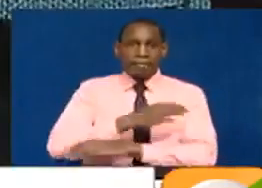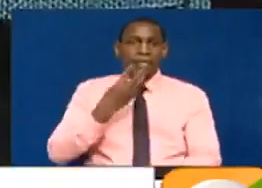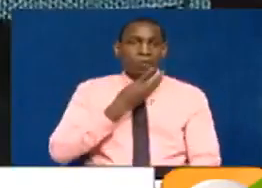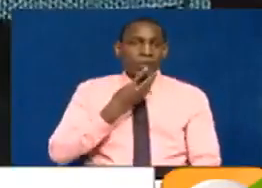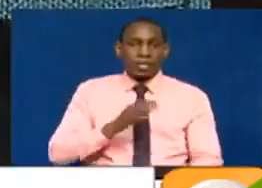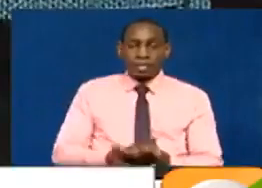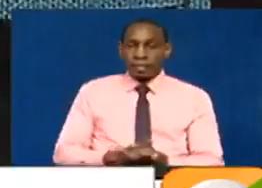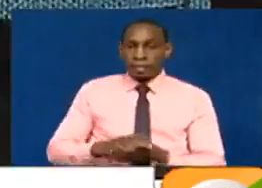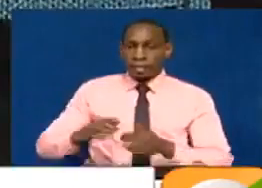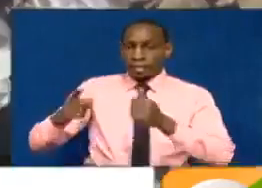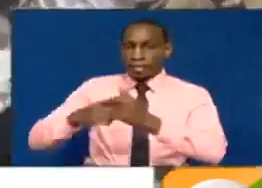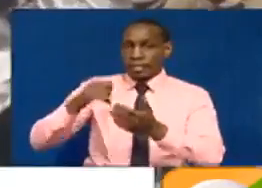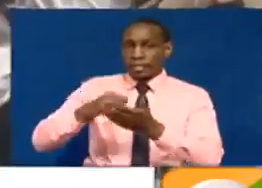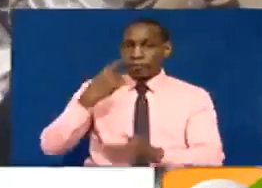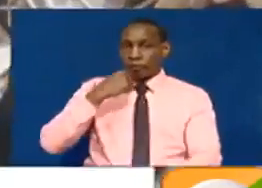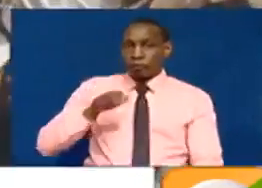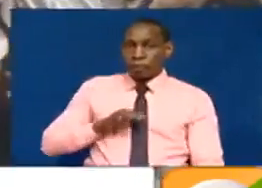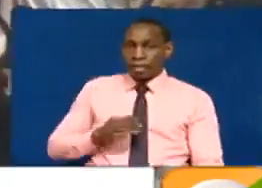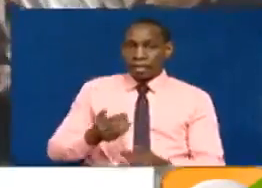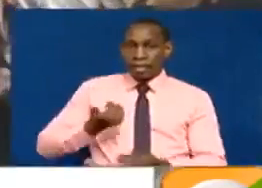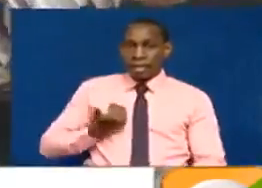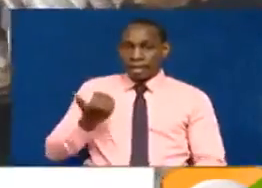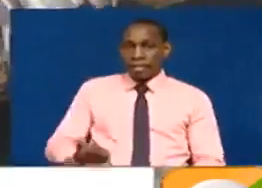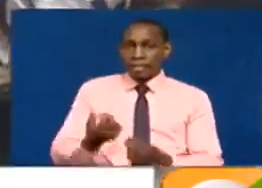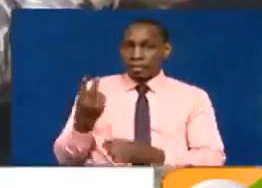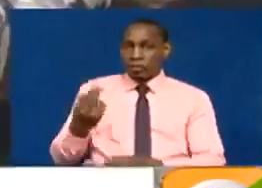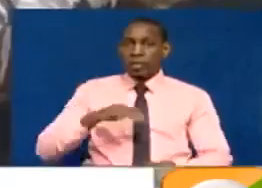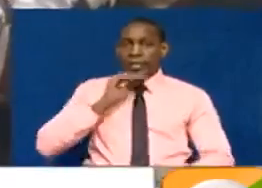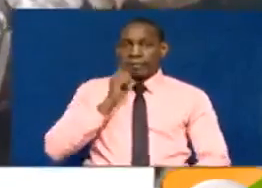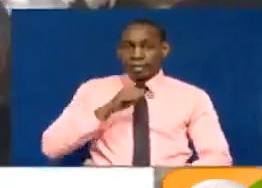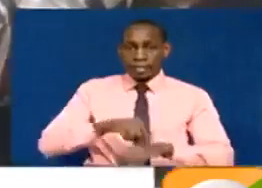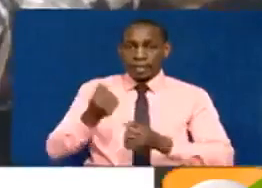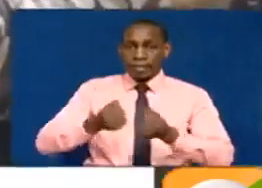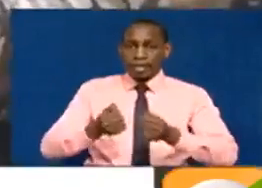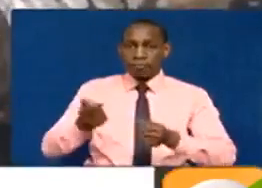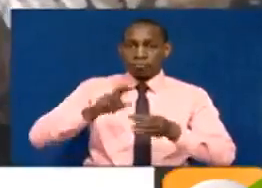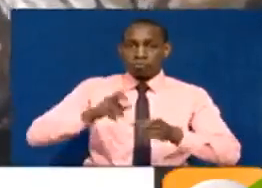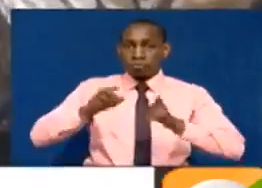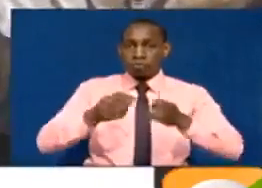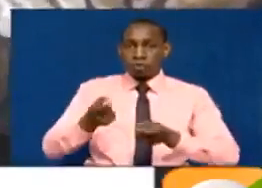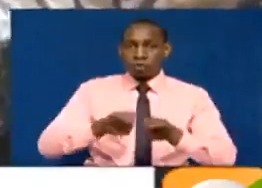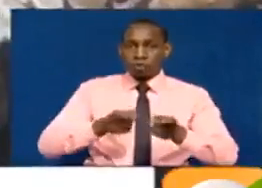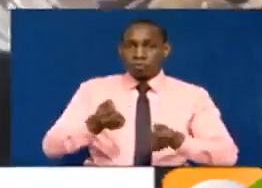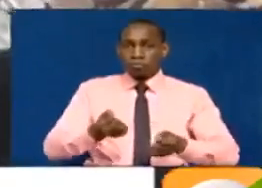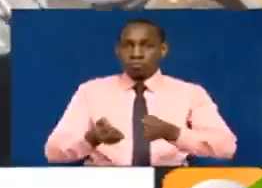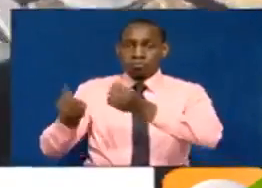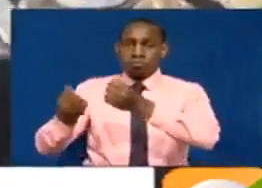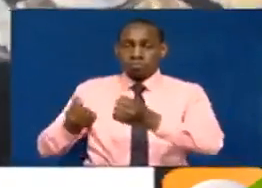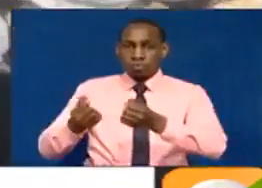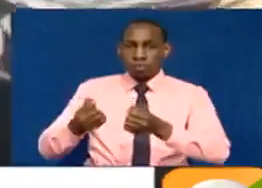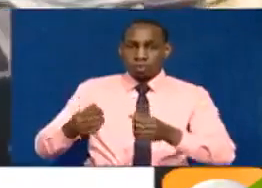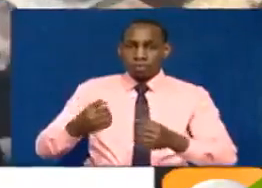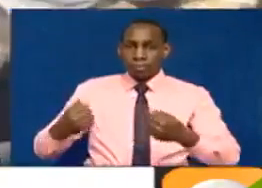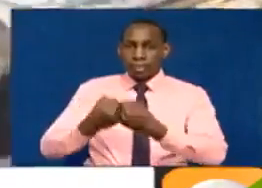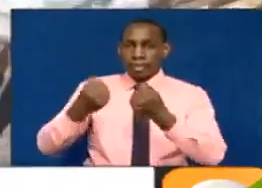Wednesday. The six, including a mother and her two daughters, died after the vehicle they were traveling in veered off the road and rammed a